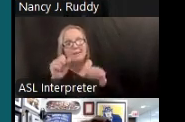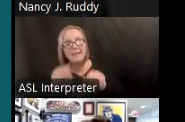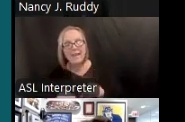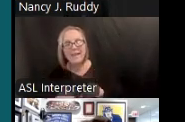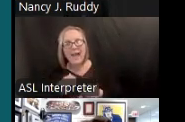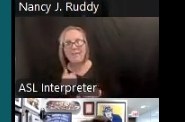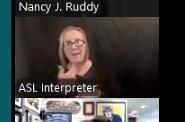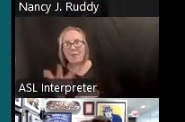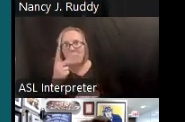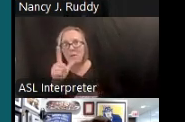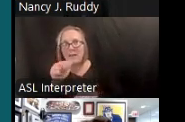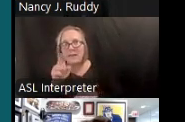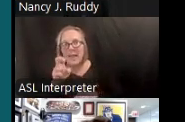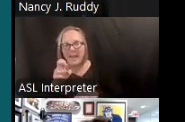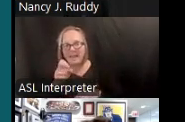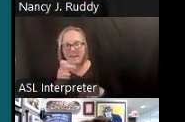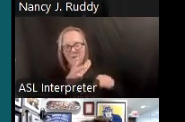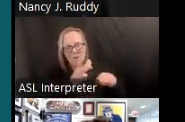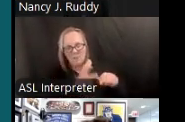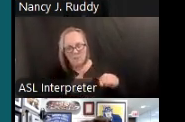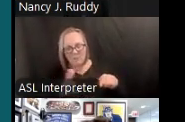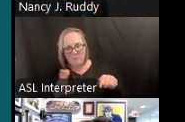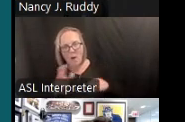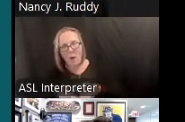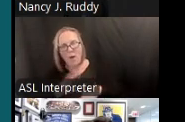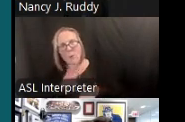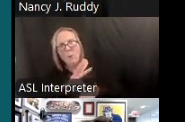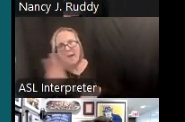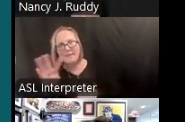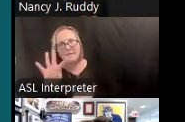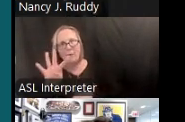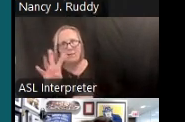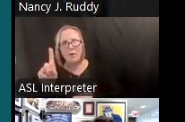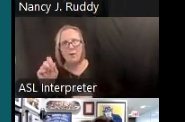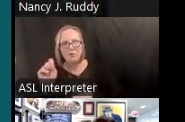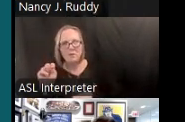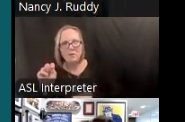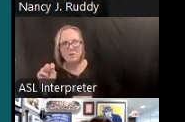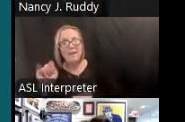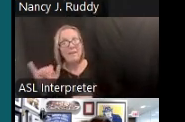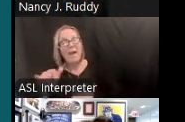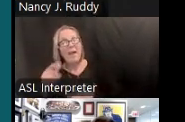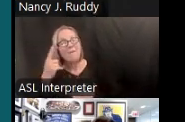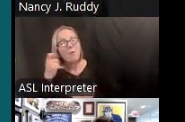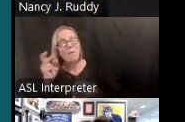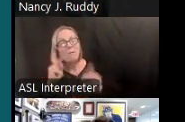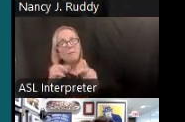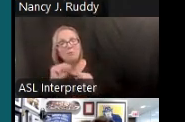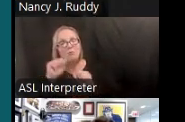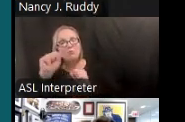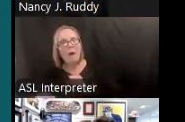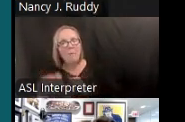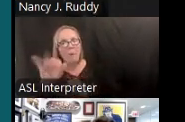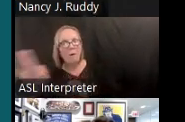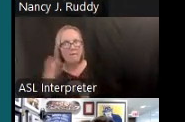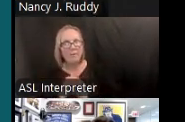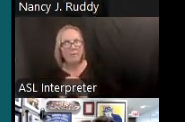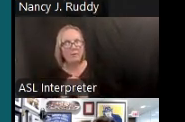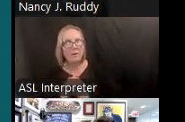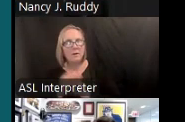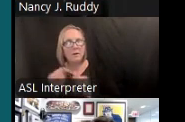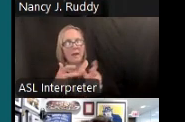3-lane drop-off area along West 41st Street. This drop-off area would provide a dedicated space for